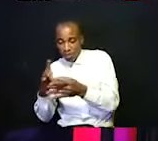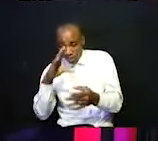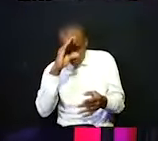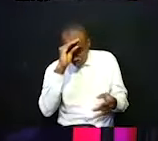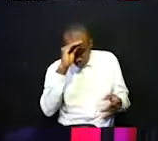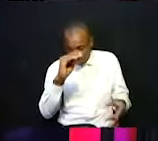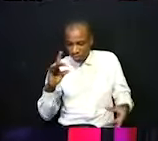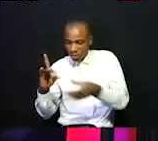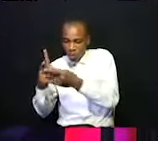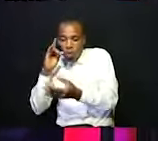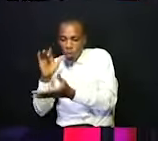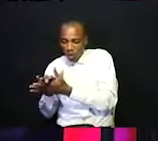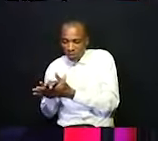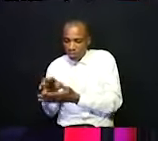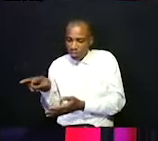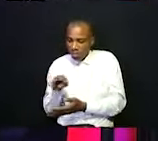So